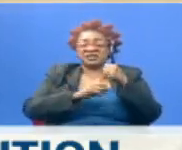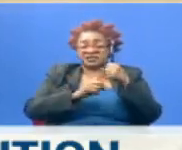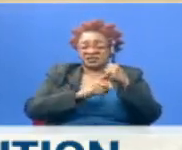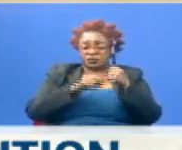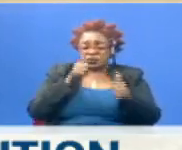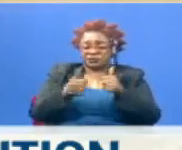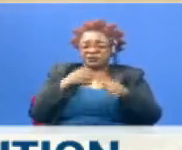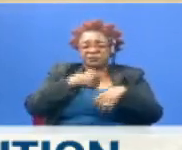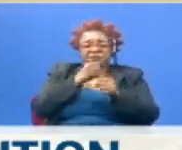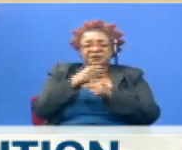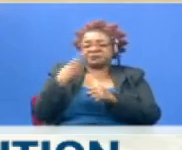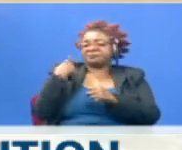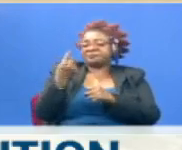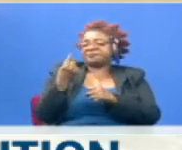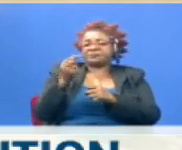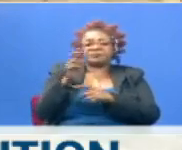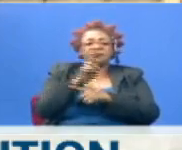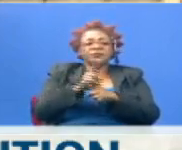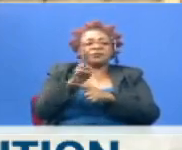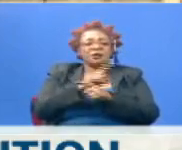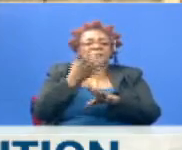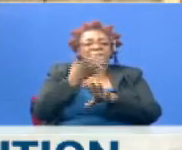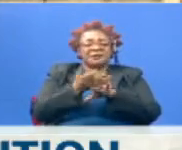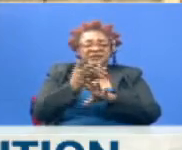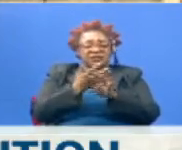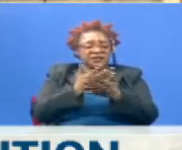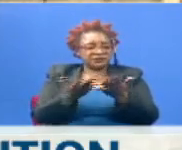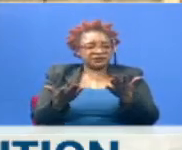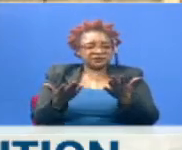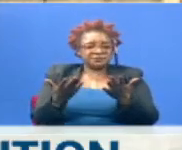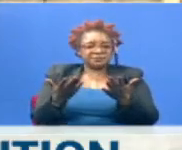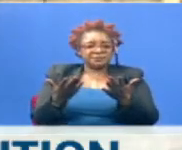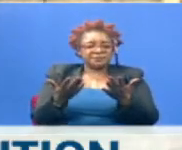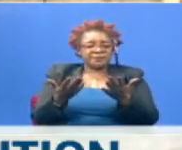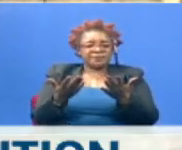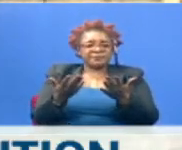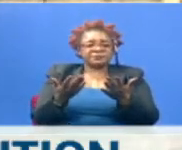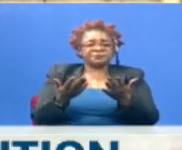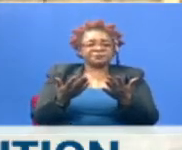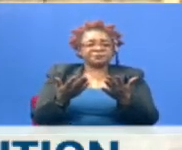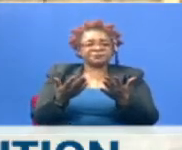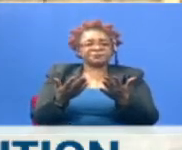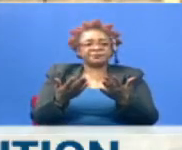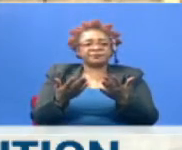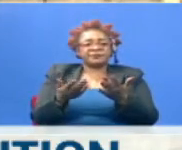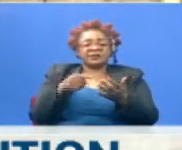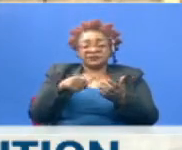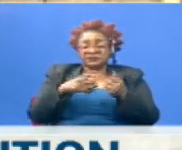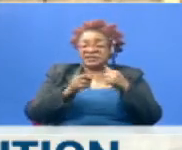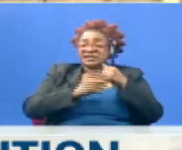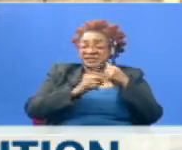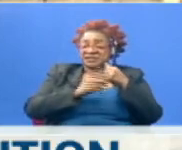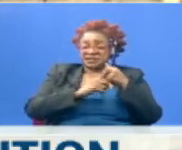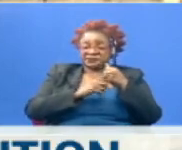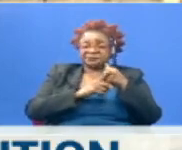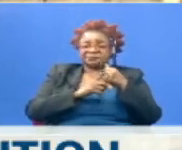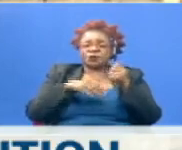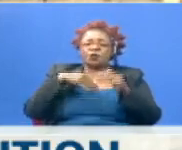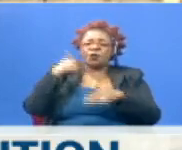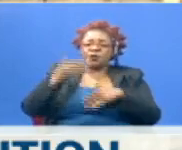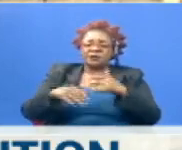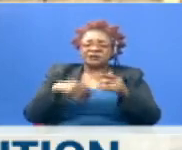recently using metallic parts. So hii ni robot ya sita. Nimekuwa nikiunda kila